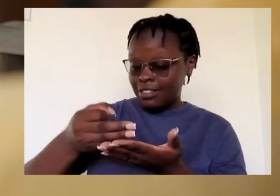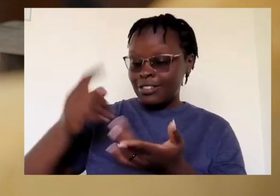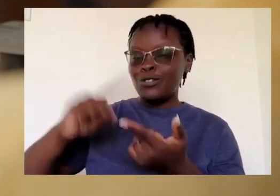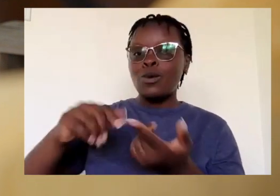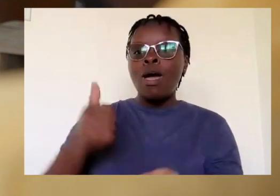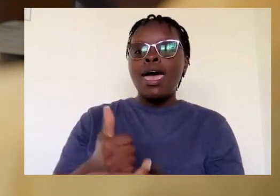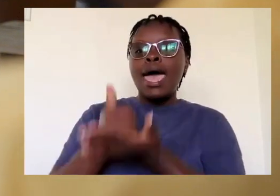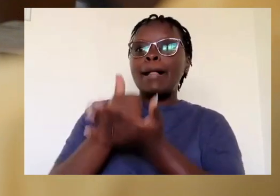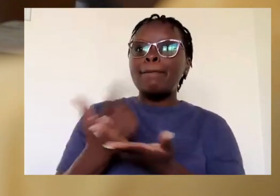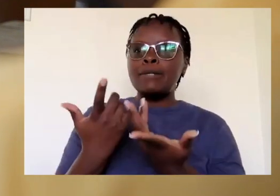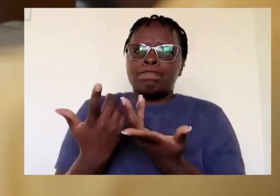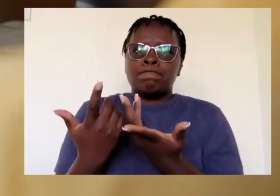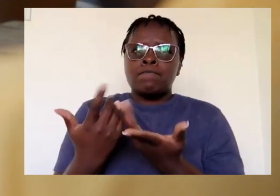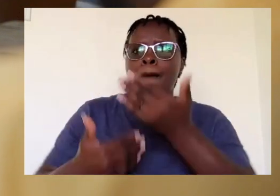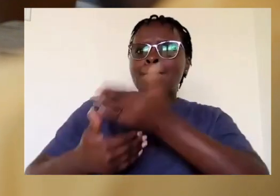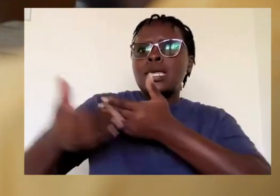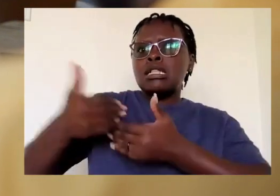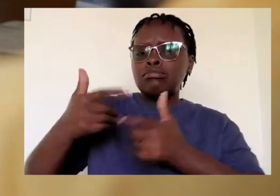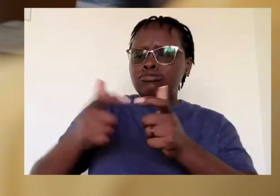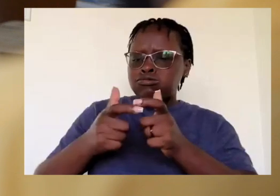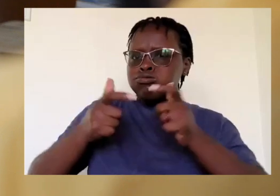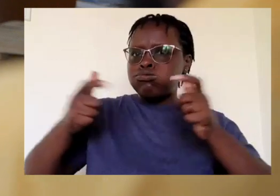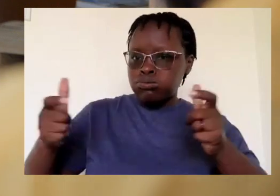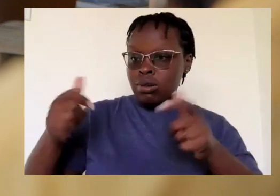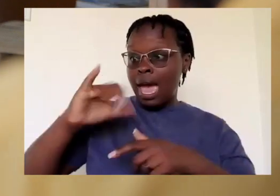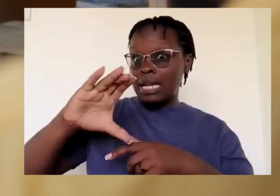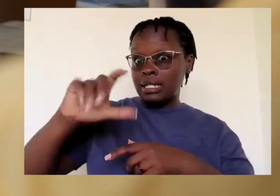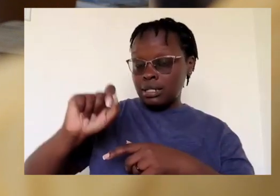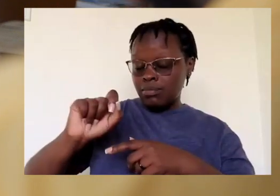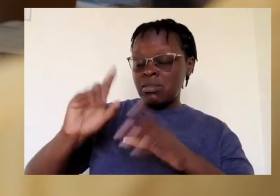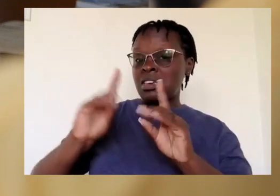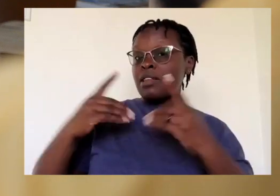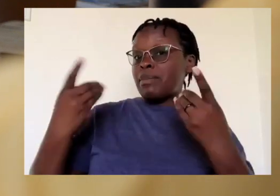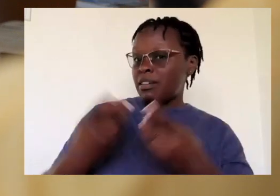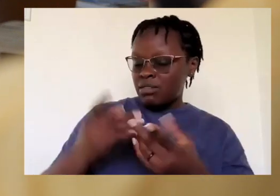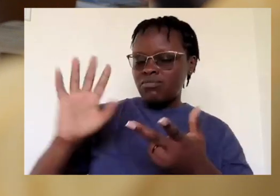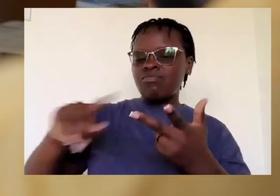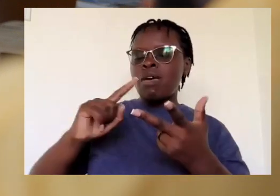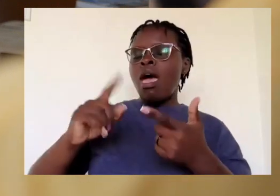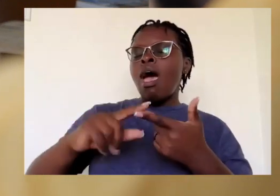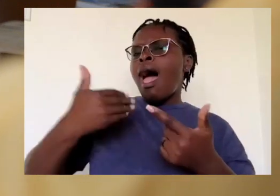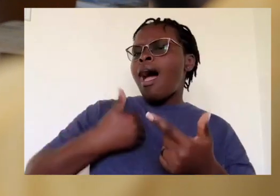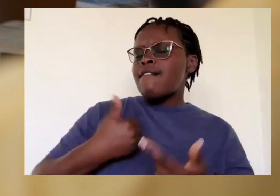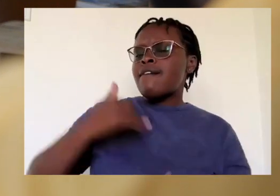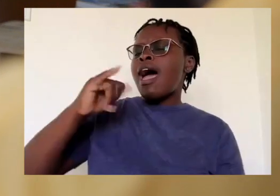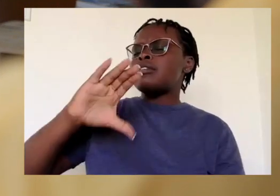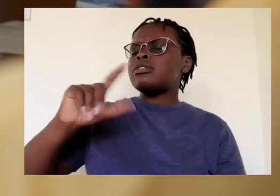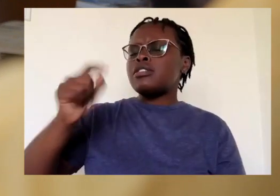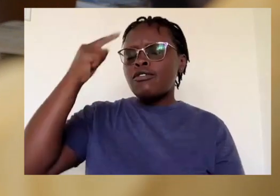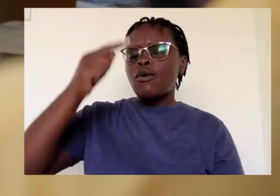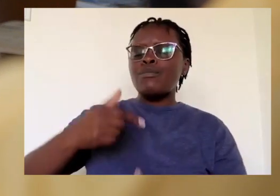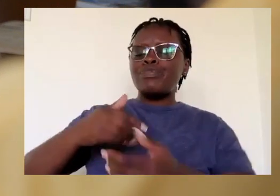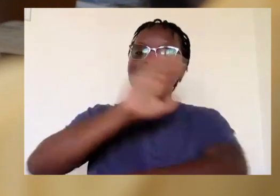funds to help scale ICT operations, and also funds for capacity building the